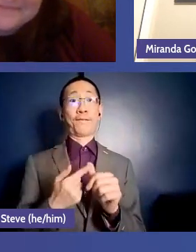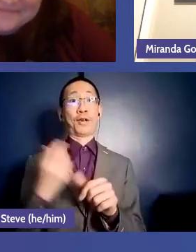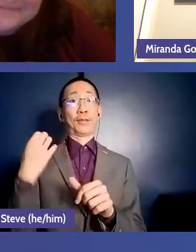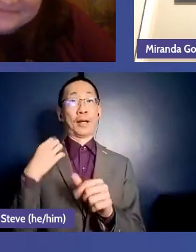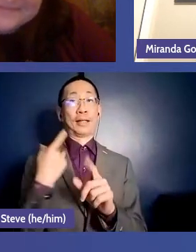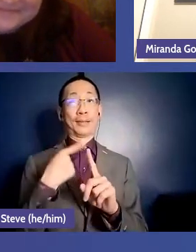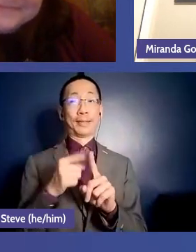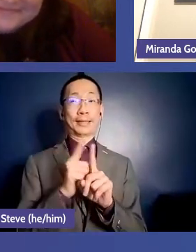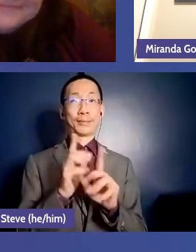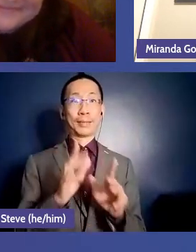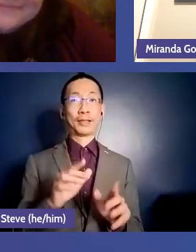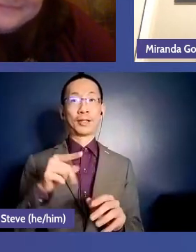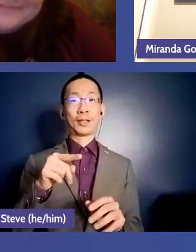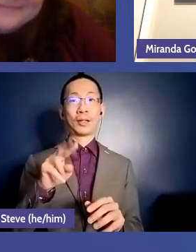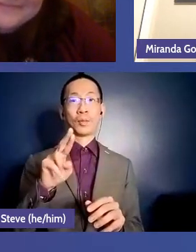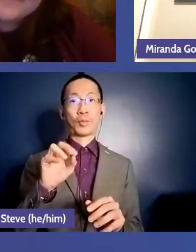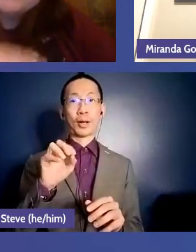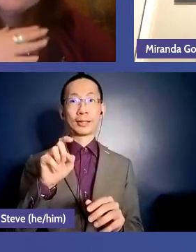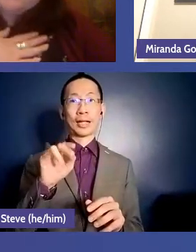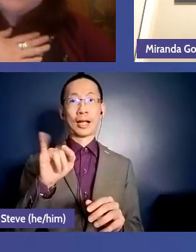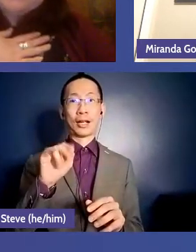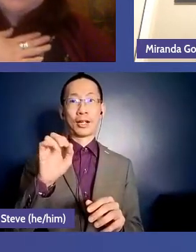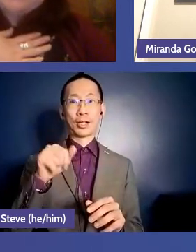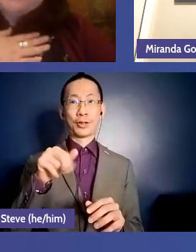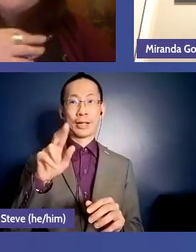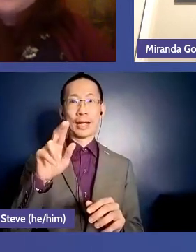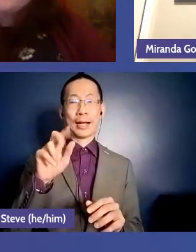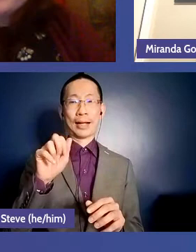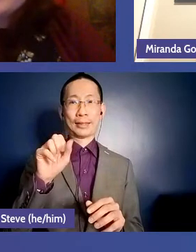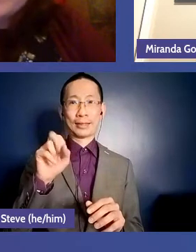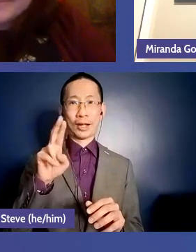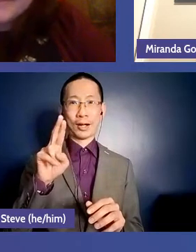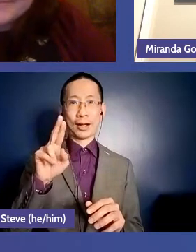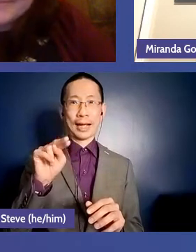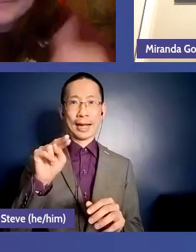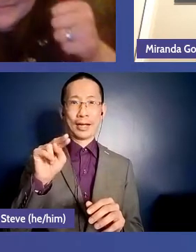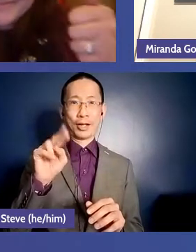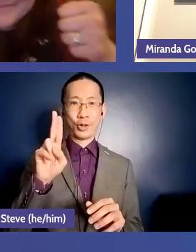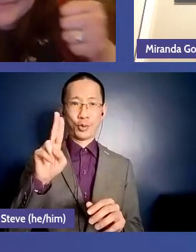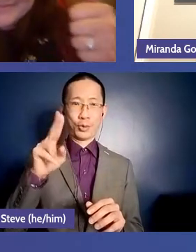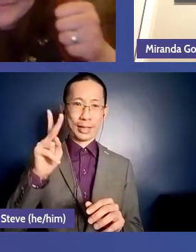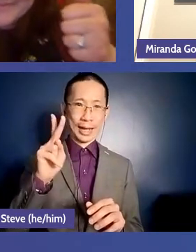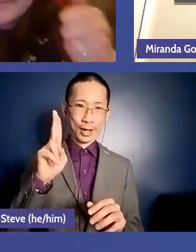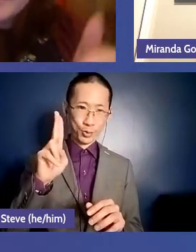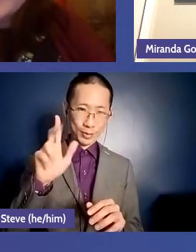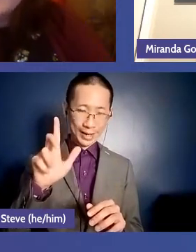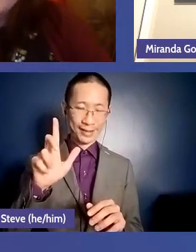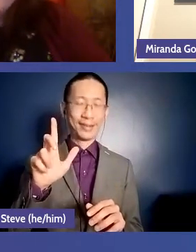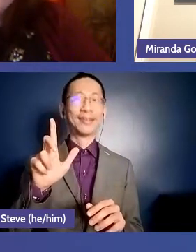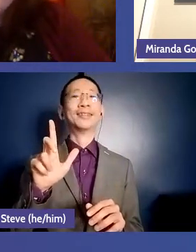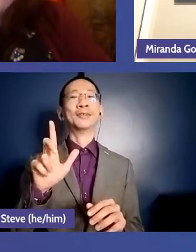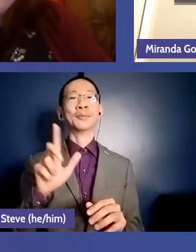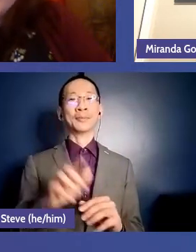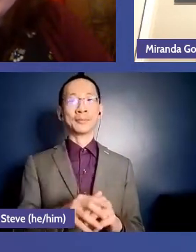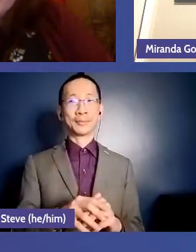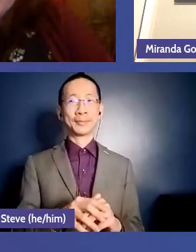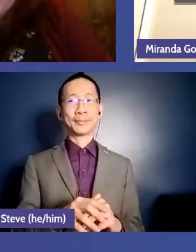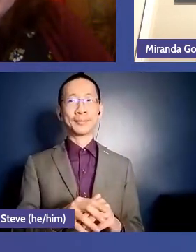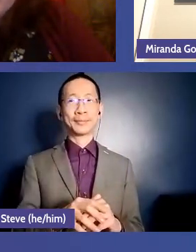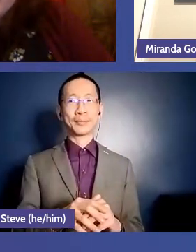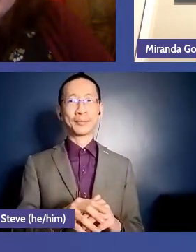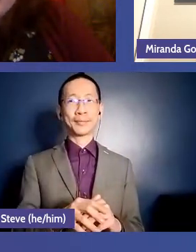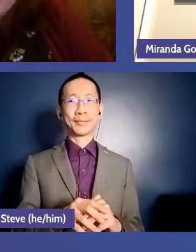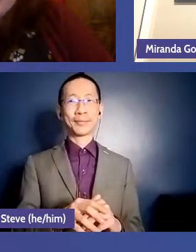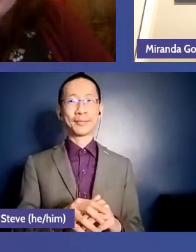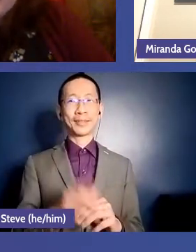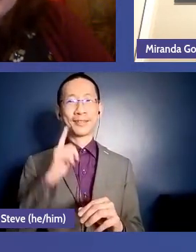mentor, Pruxarnical, P-R-U-K-S-A-R-N-U-K-U-L. for